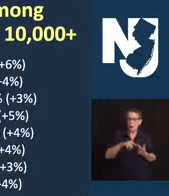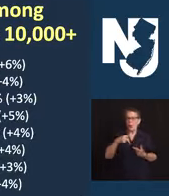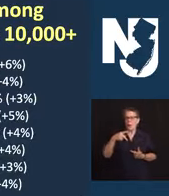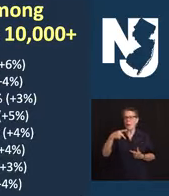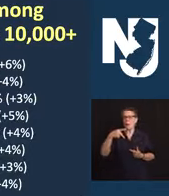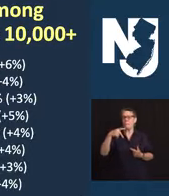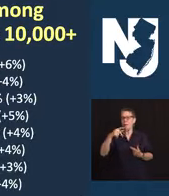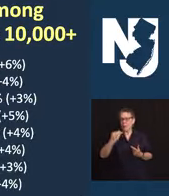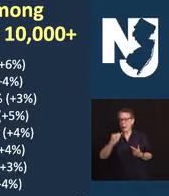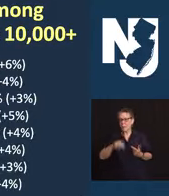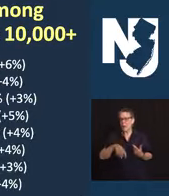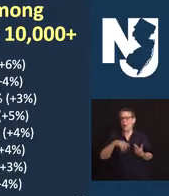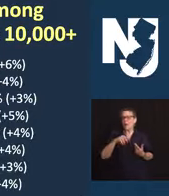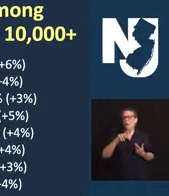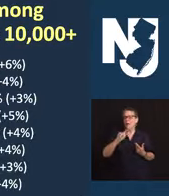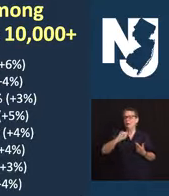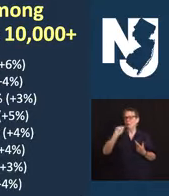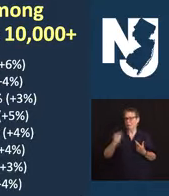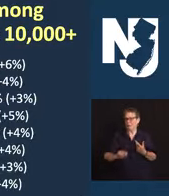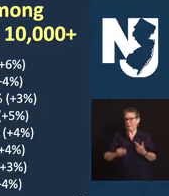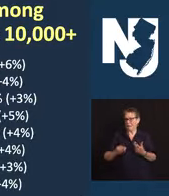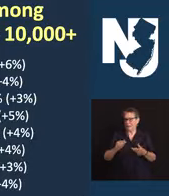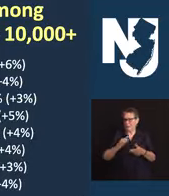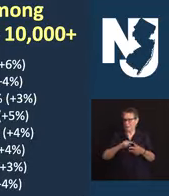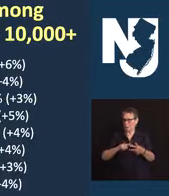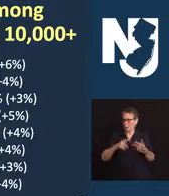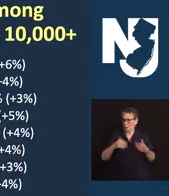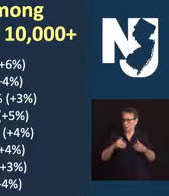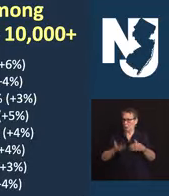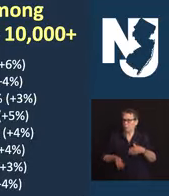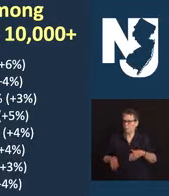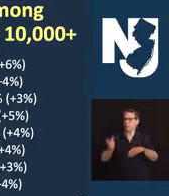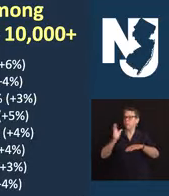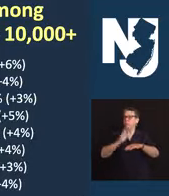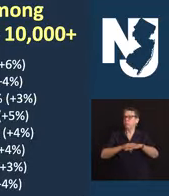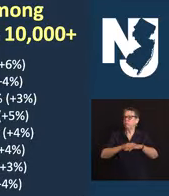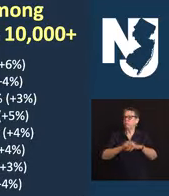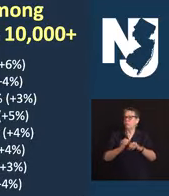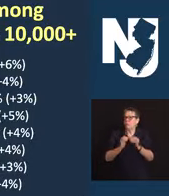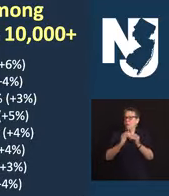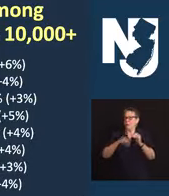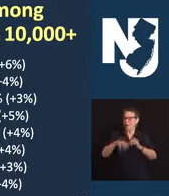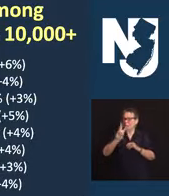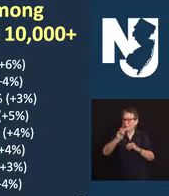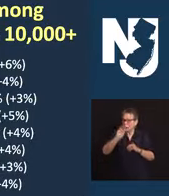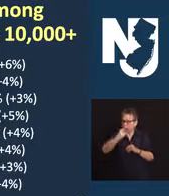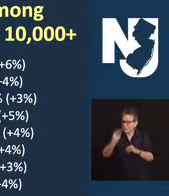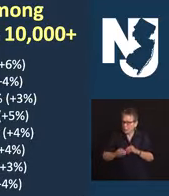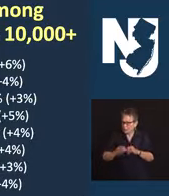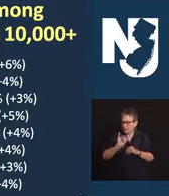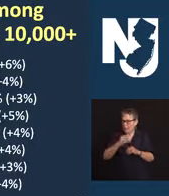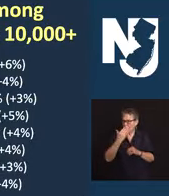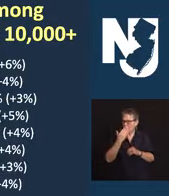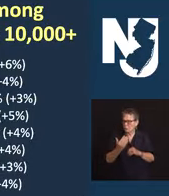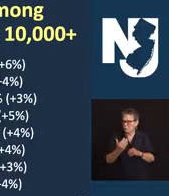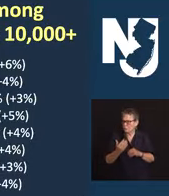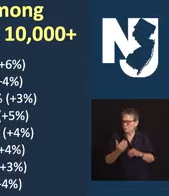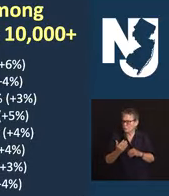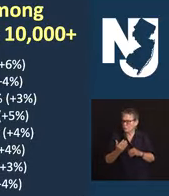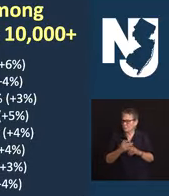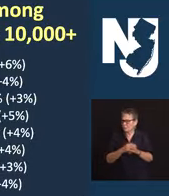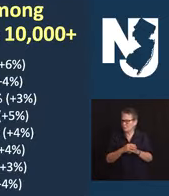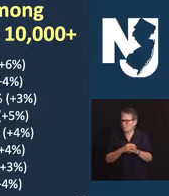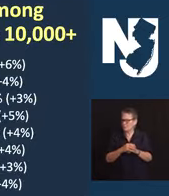increased their vaccinated totals by 6 percentage points, and 7 municipalities, Bridgeton,